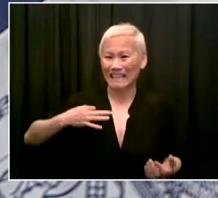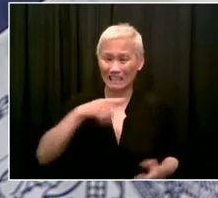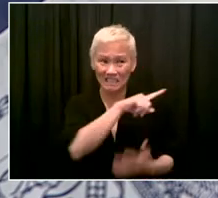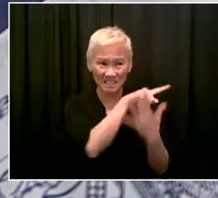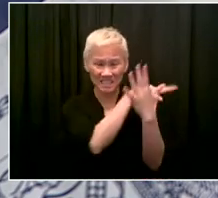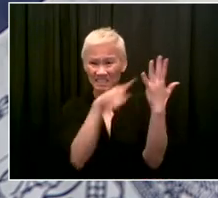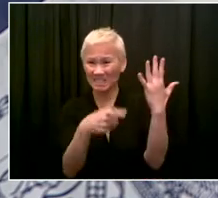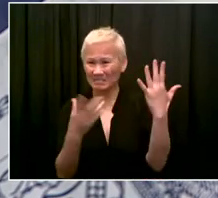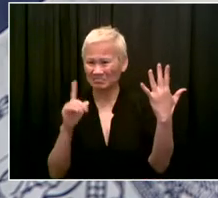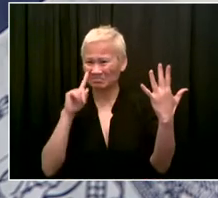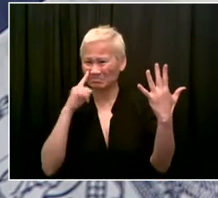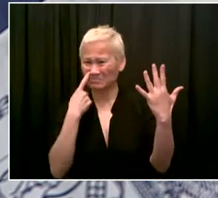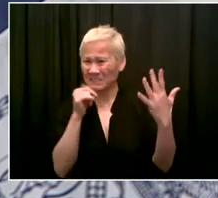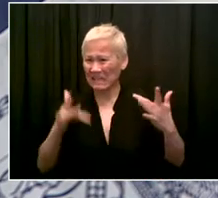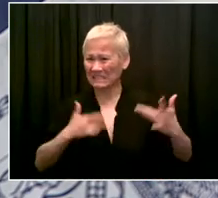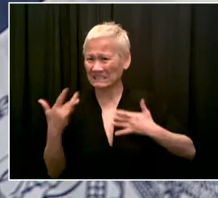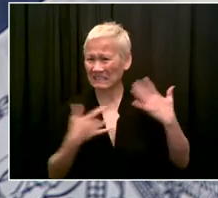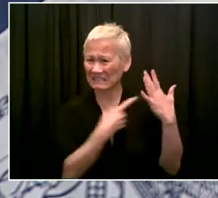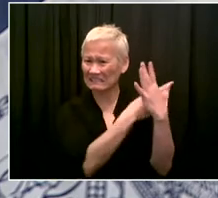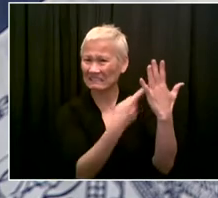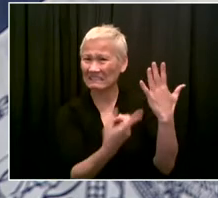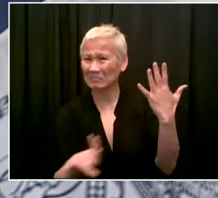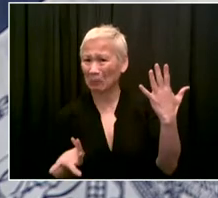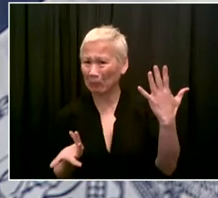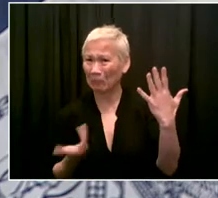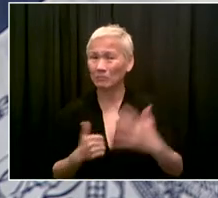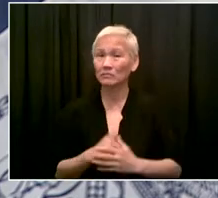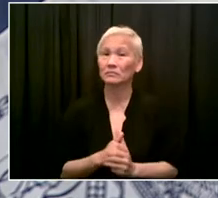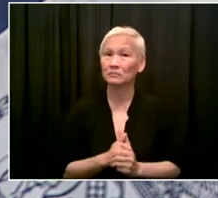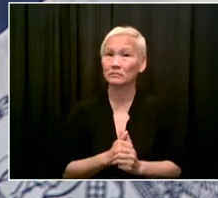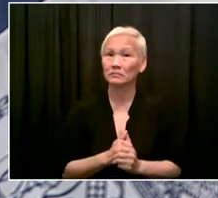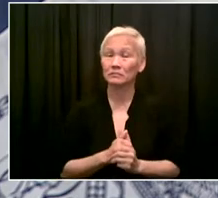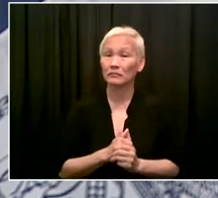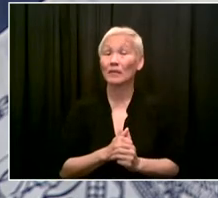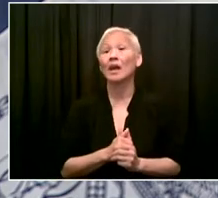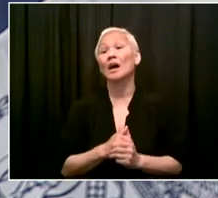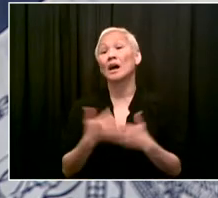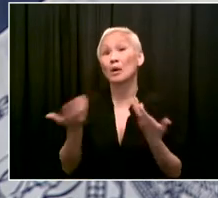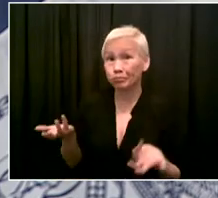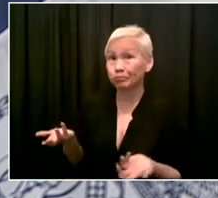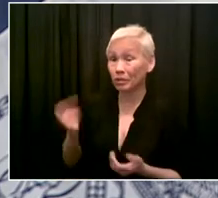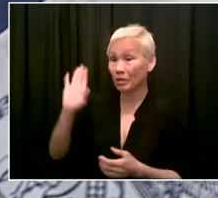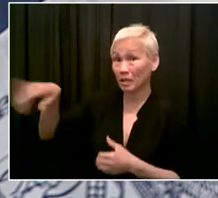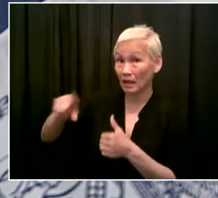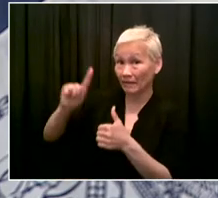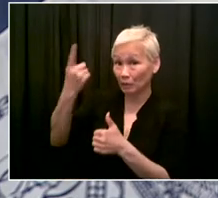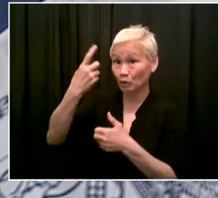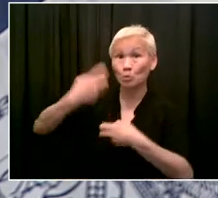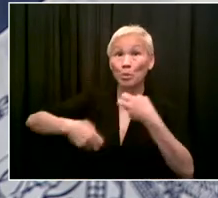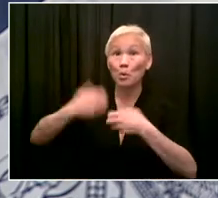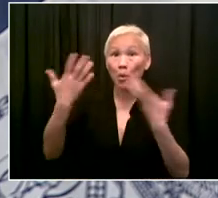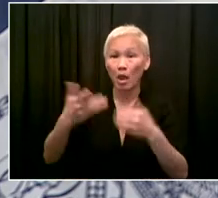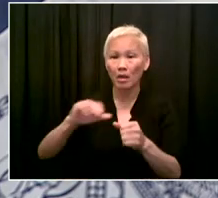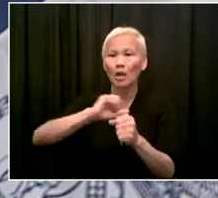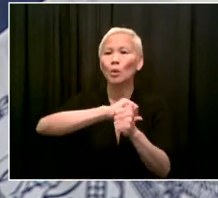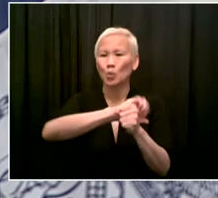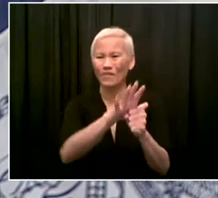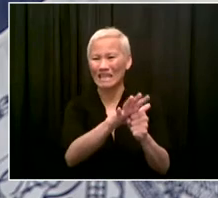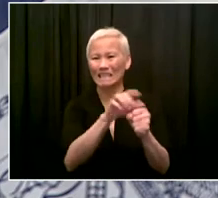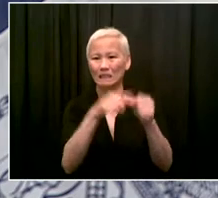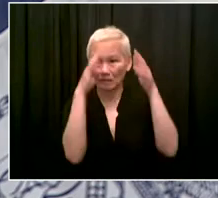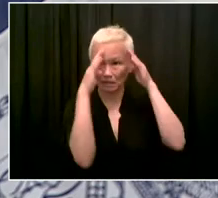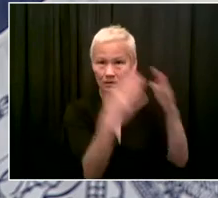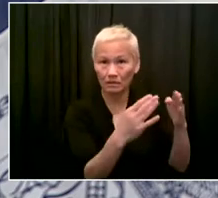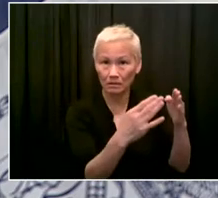unquestionably. You've had the vast majority of the campaign time where people couldn't be out in communities, couldn't be generating energy and